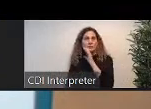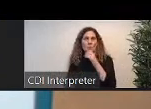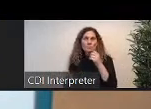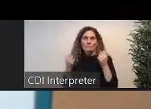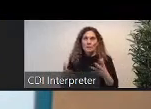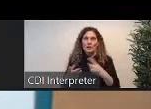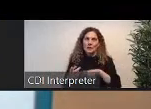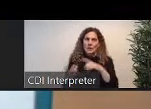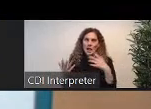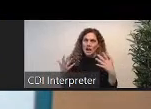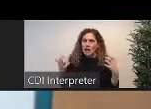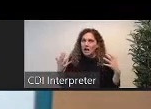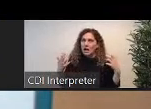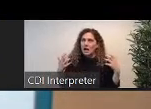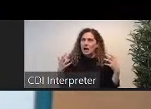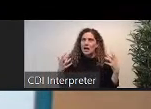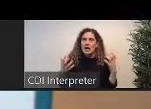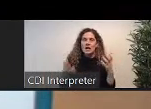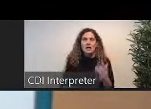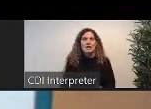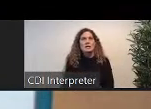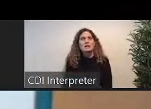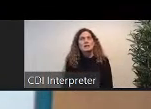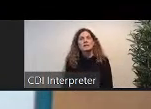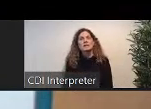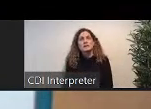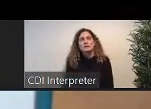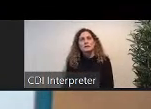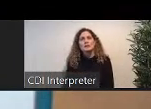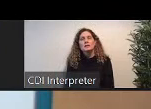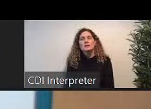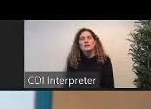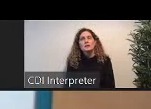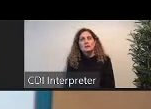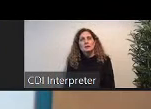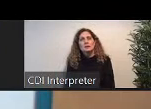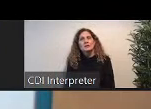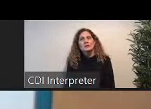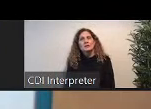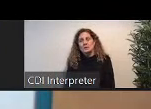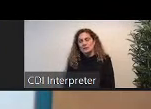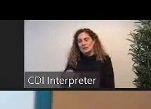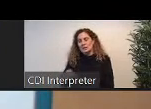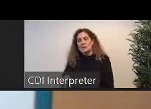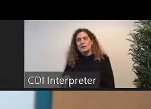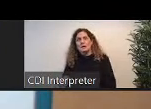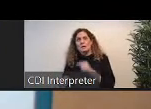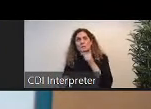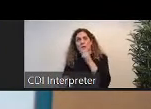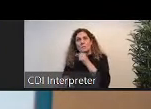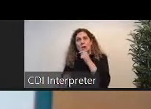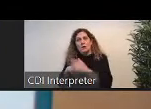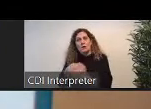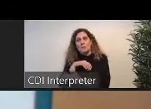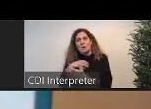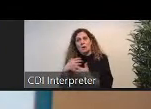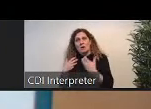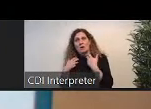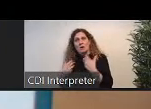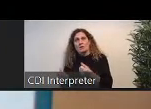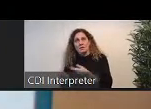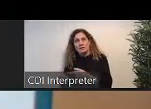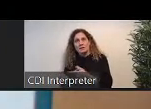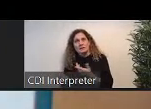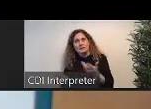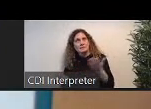this, Milwaukee County public health leaders have raised concerns with state leadership. Specifically, our concerns are about the availability of